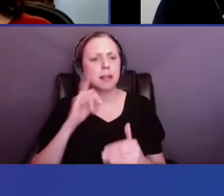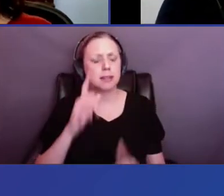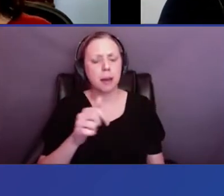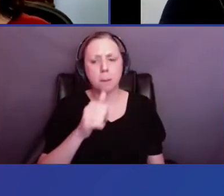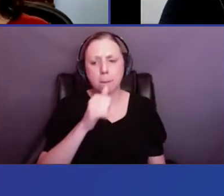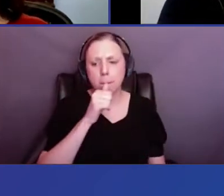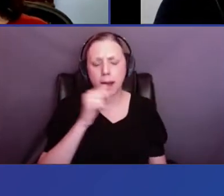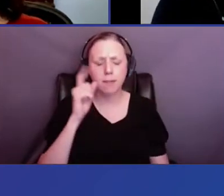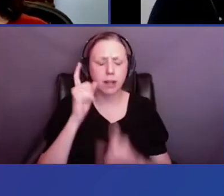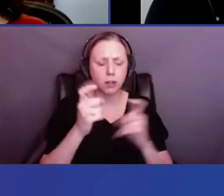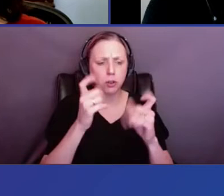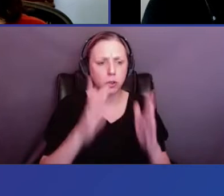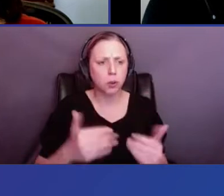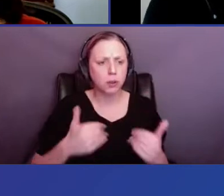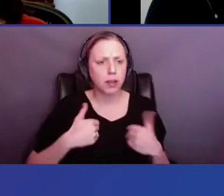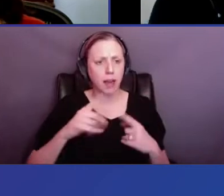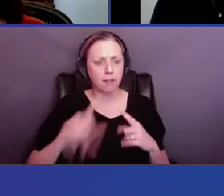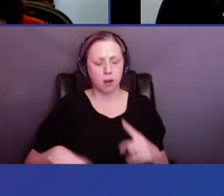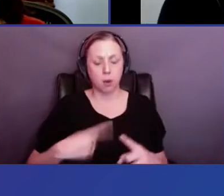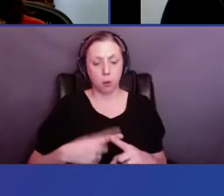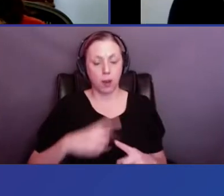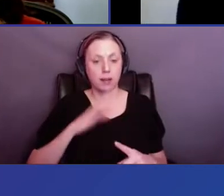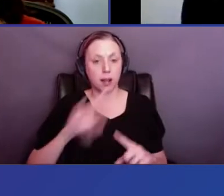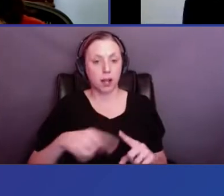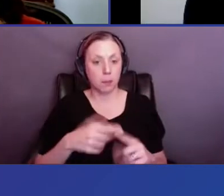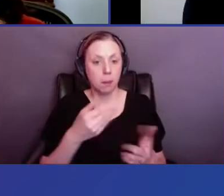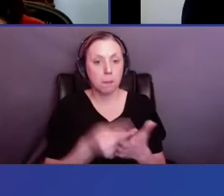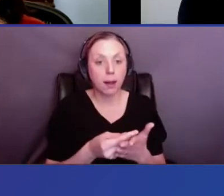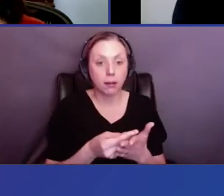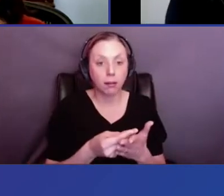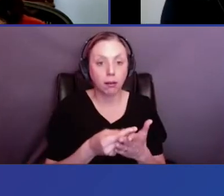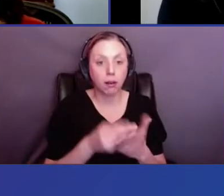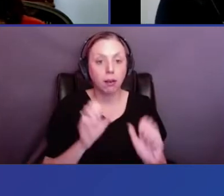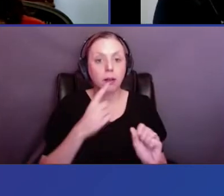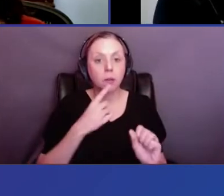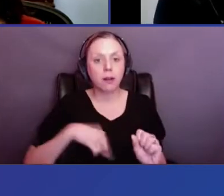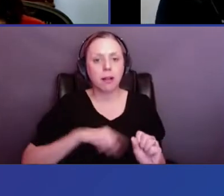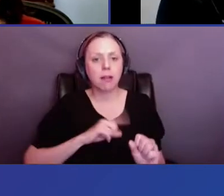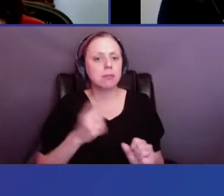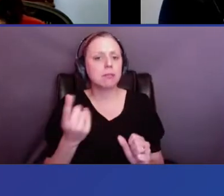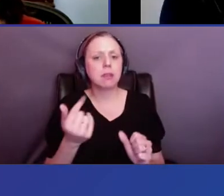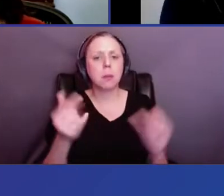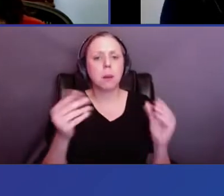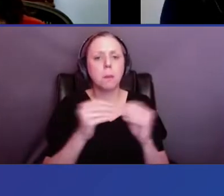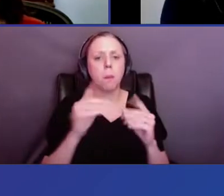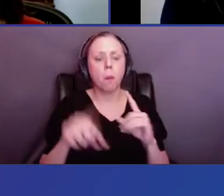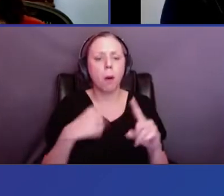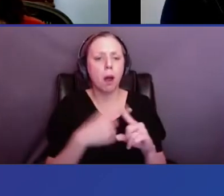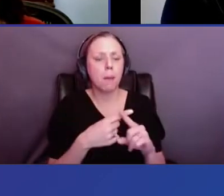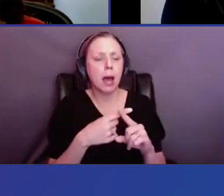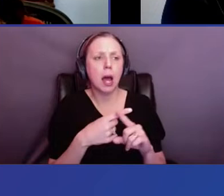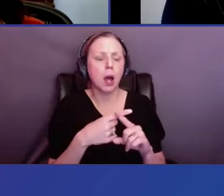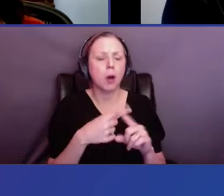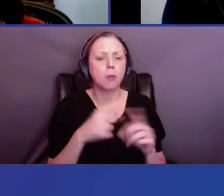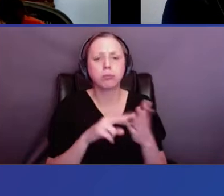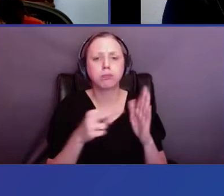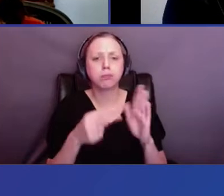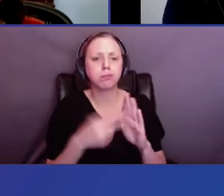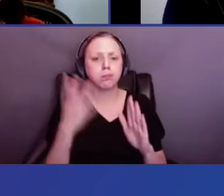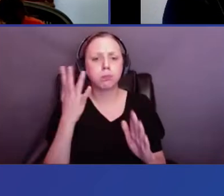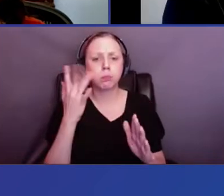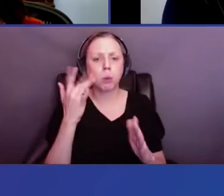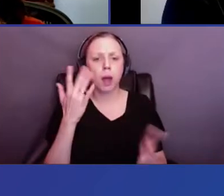may face when it comes to distributing funds? Can you tell us just a little bit more in detail, why might